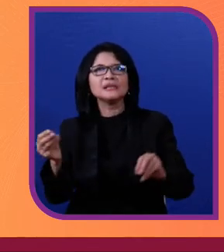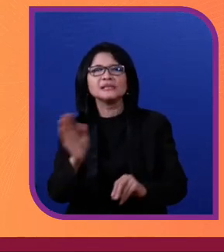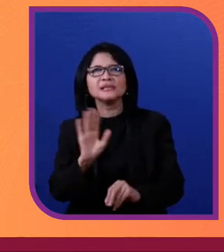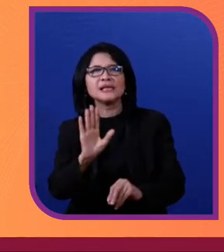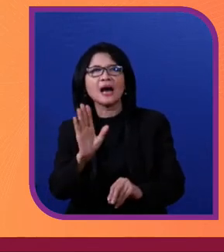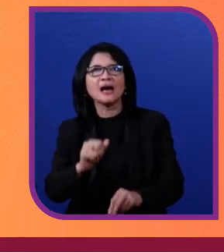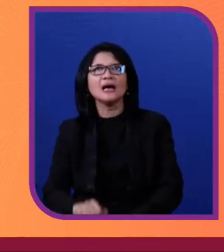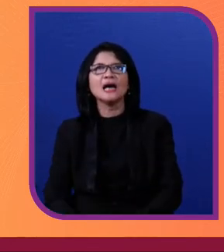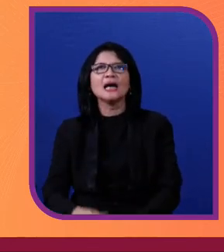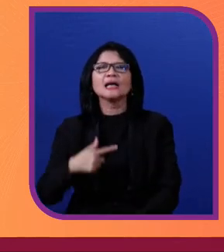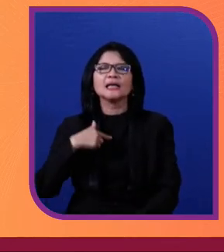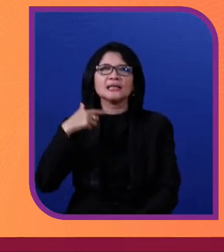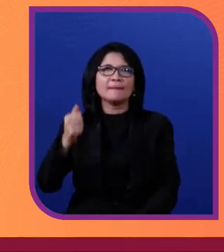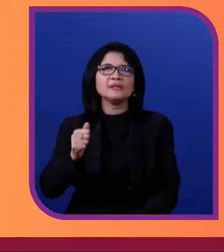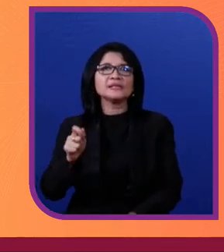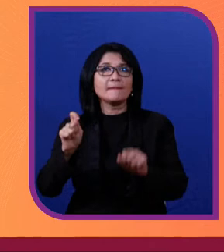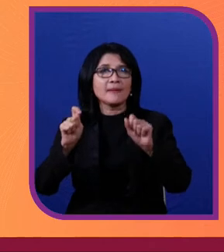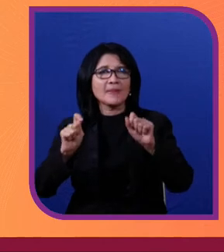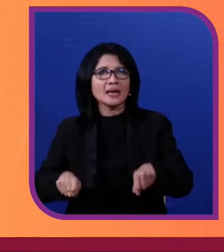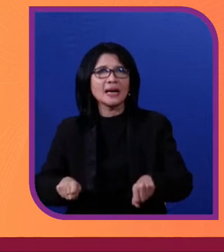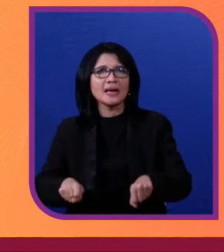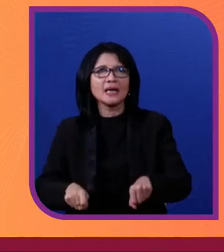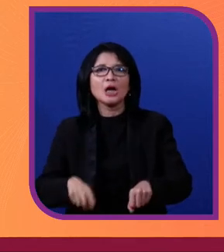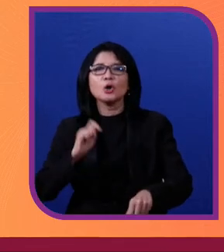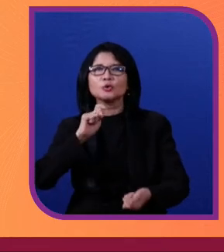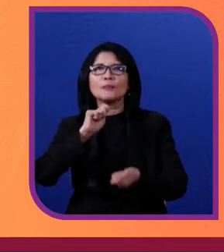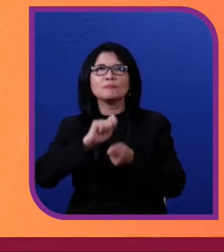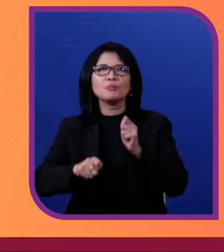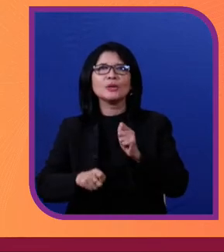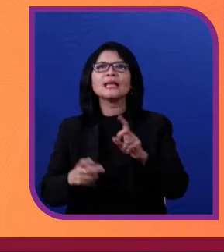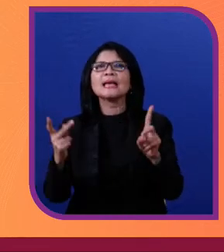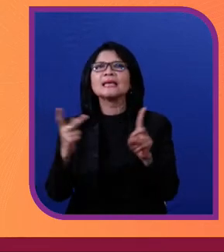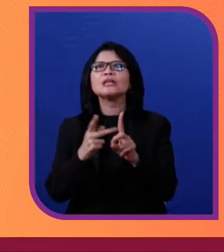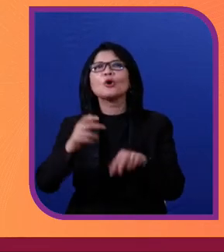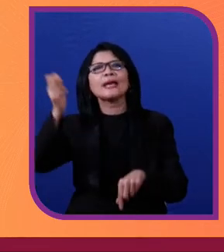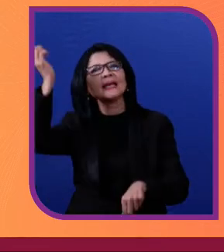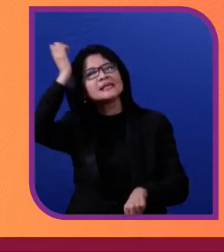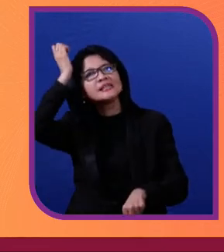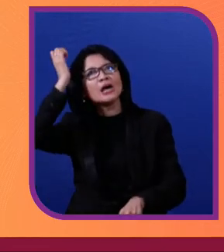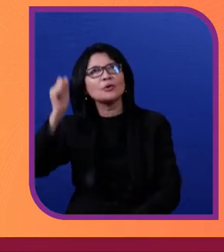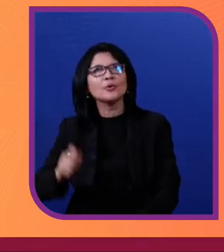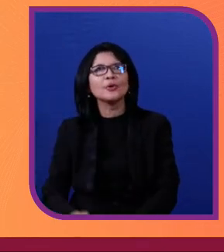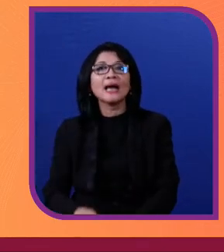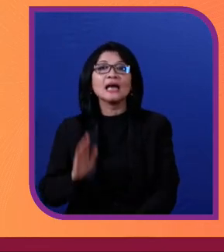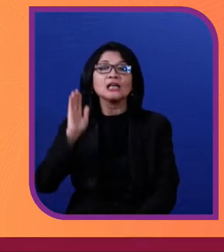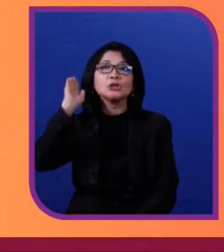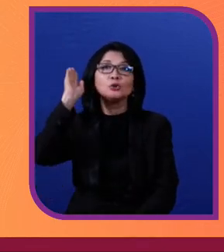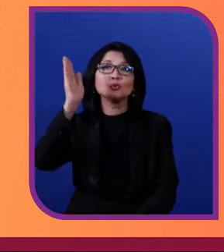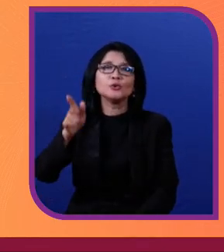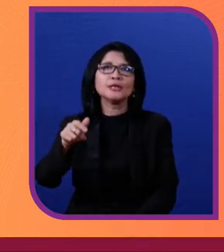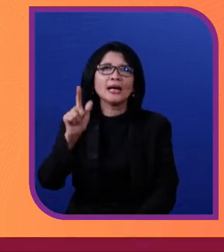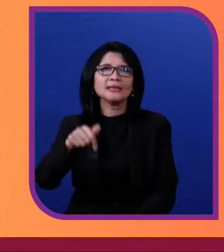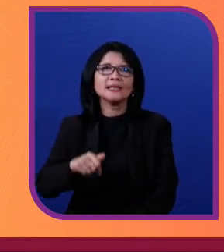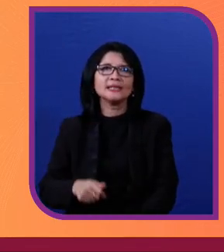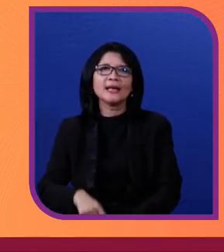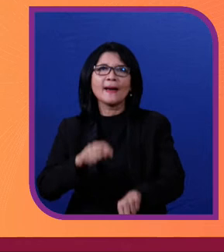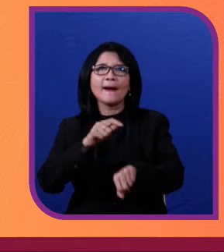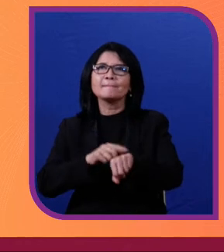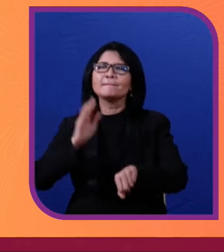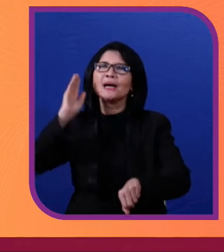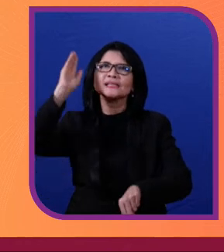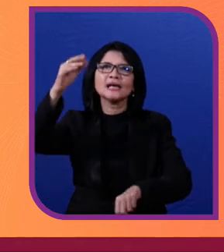capacity to produce Green hidrogen antar is definitely a Curve inergy What's in that on